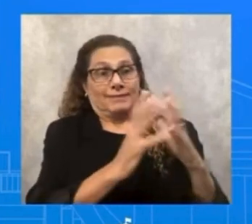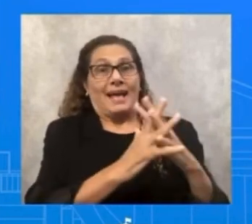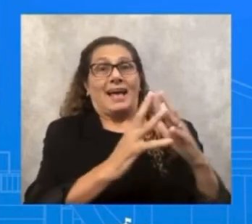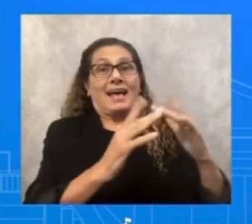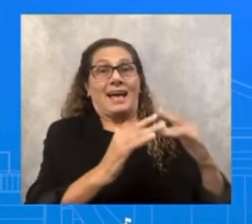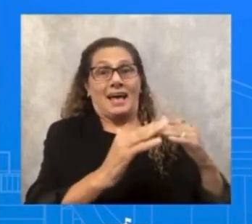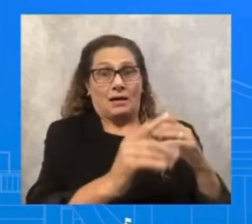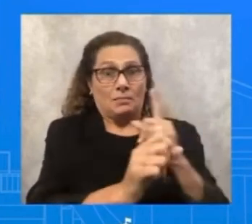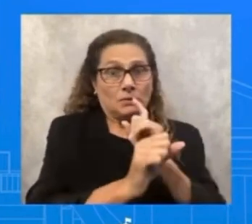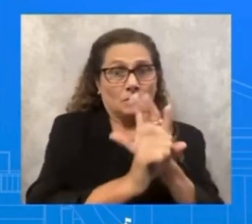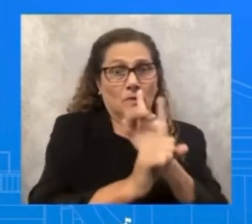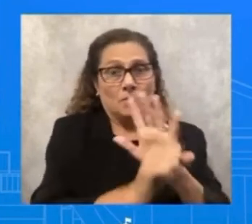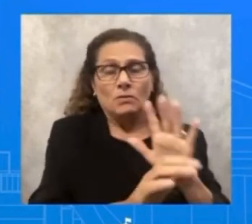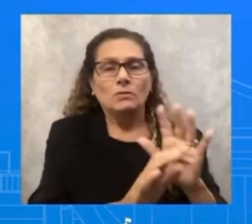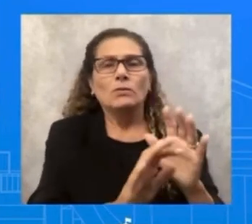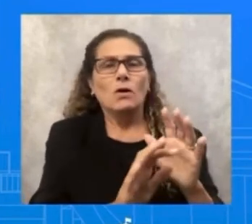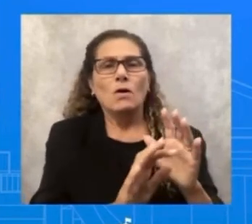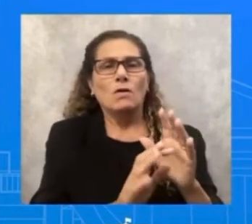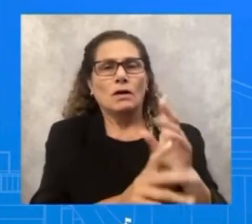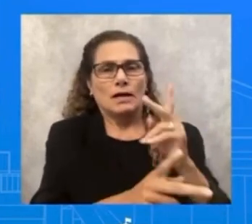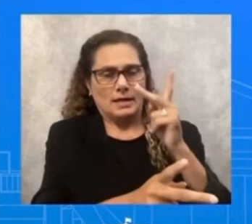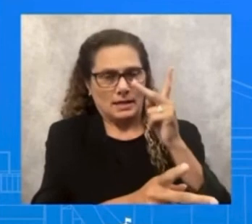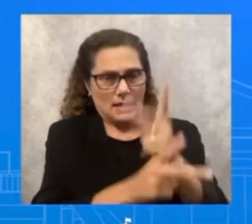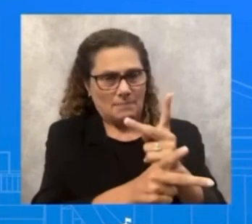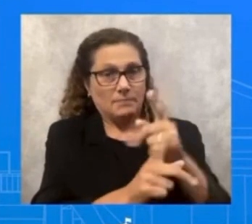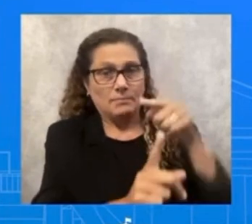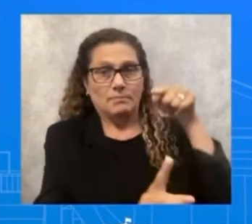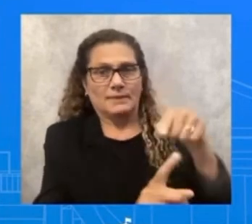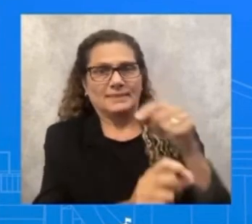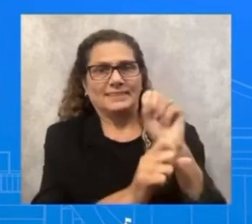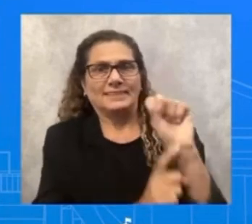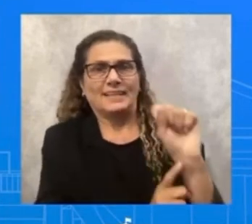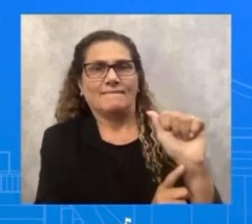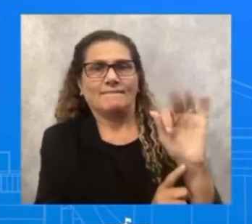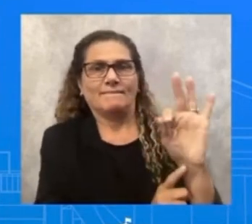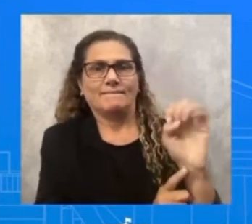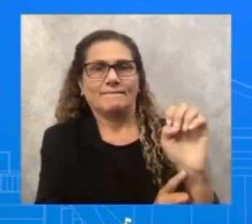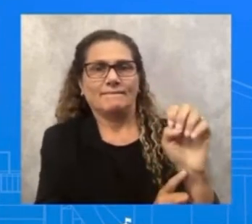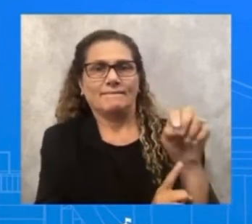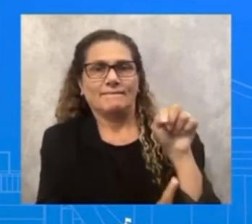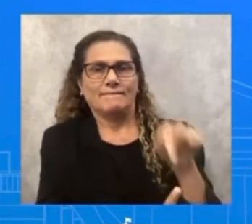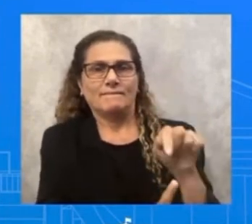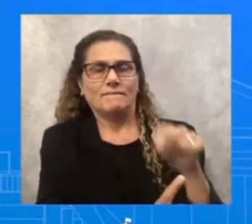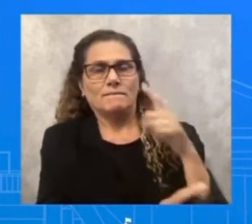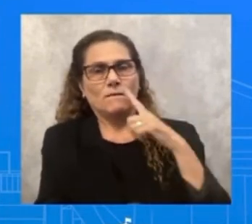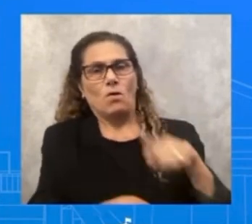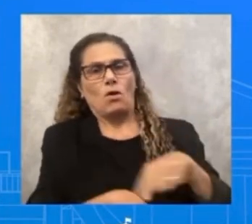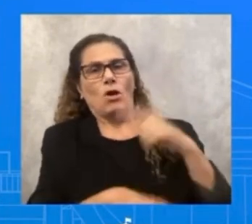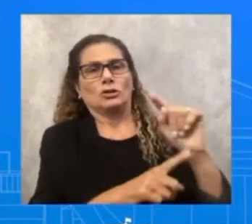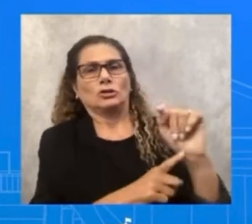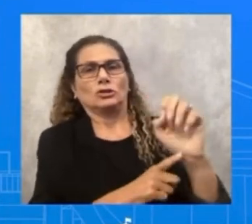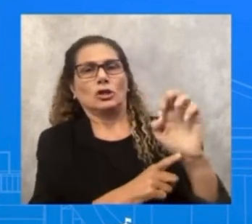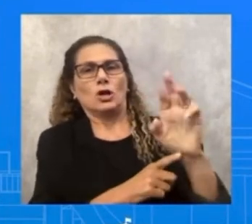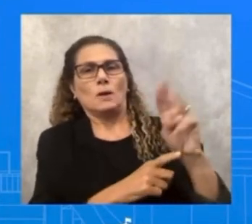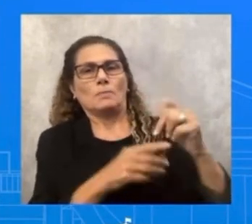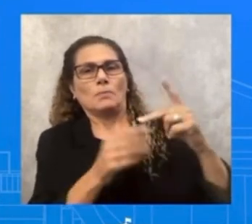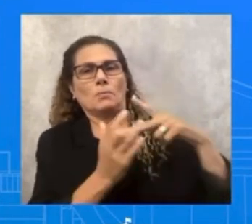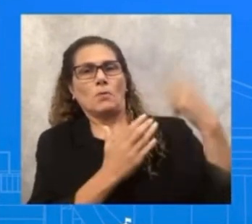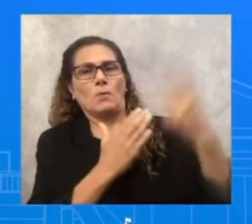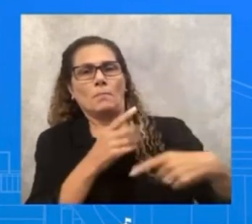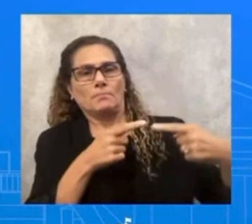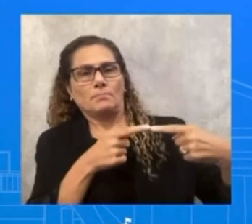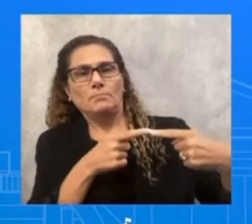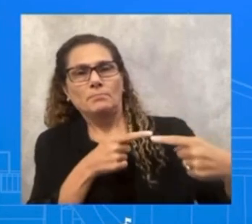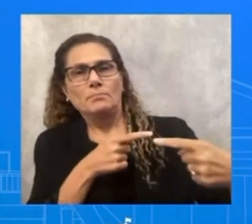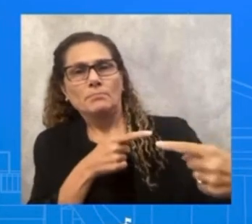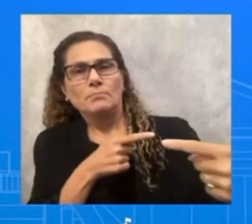inside the barn. And I think with respect to the loan program, the particularly our friends on the other side of the aisle, like to